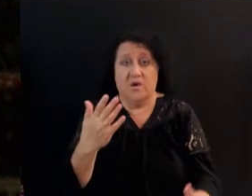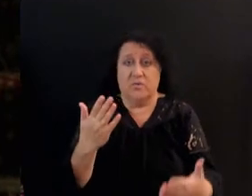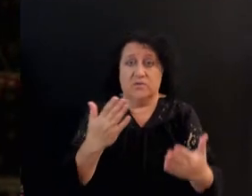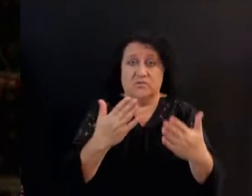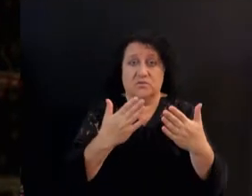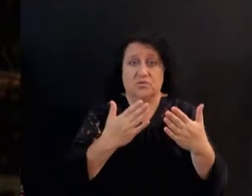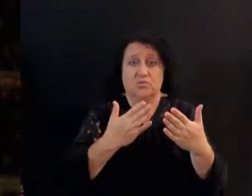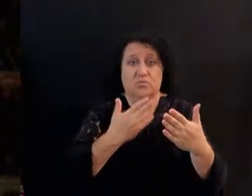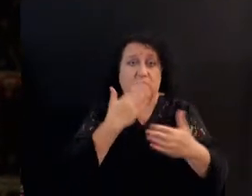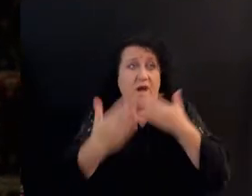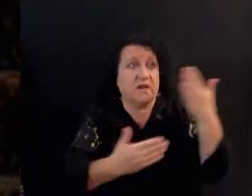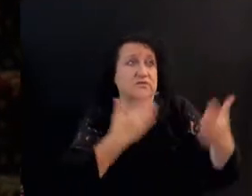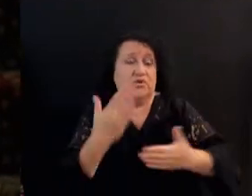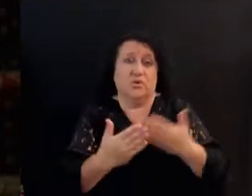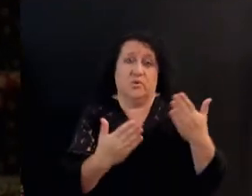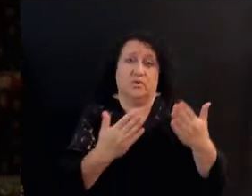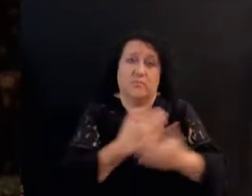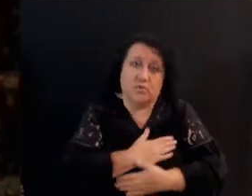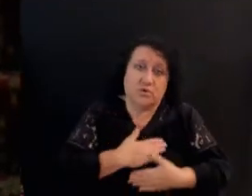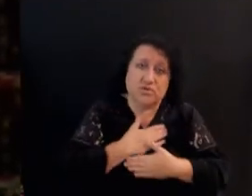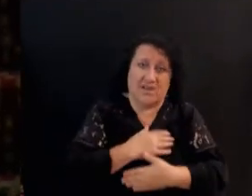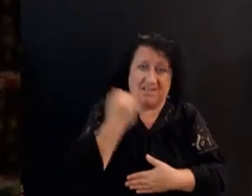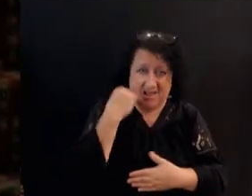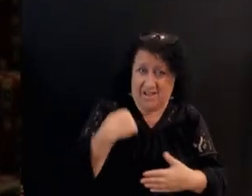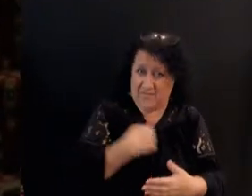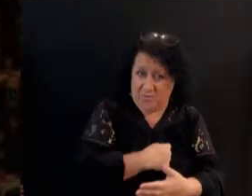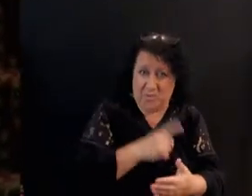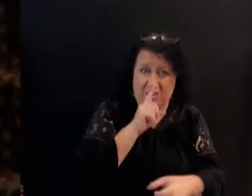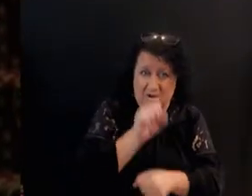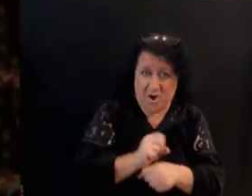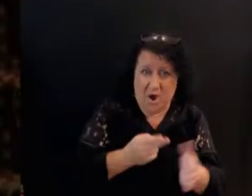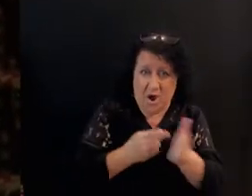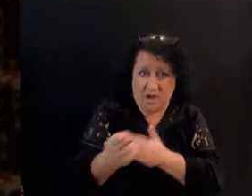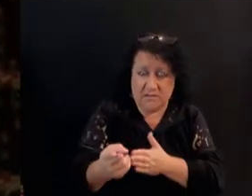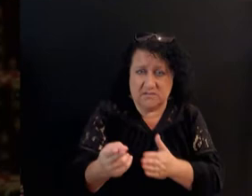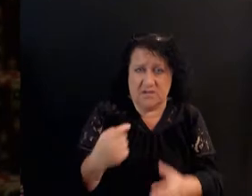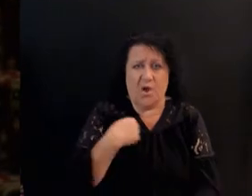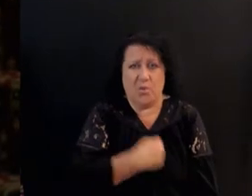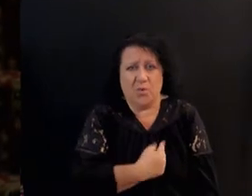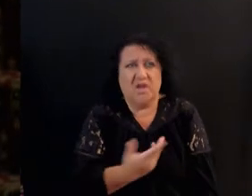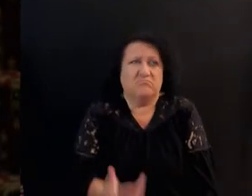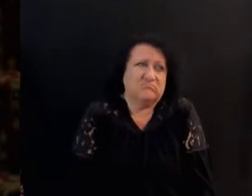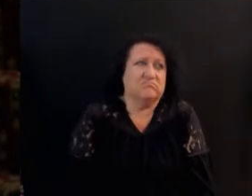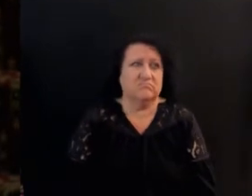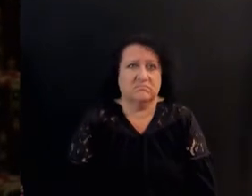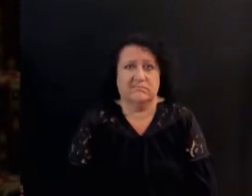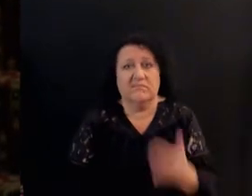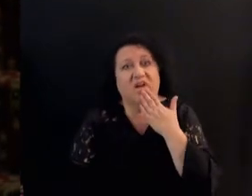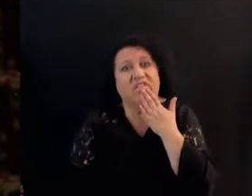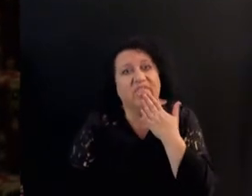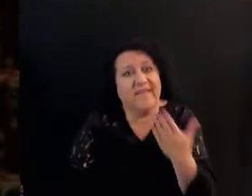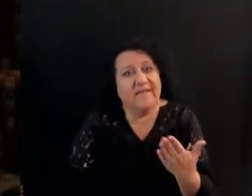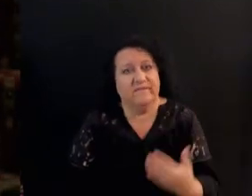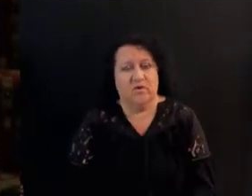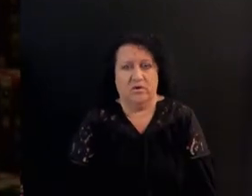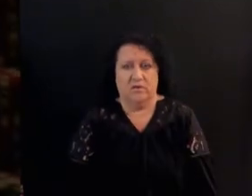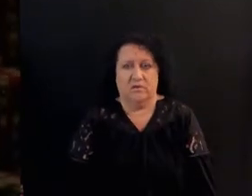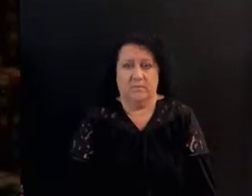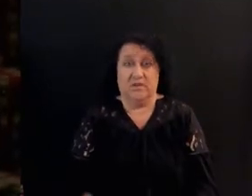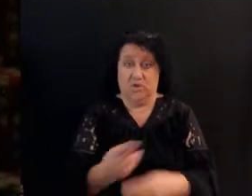comes to these things, if we're honest, we're thankful, but maybe not so much with our